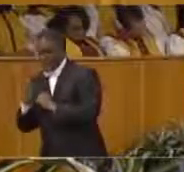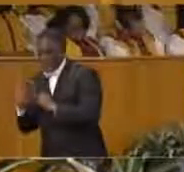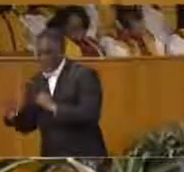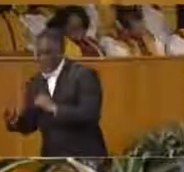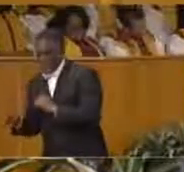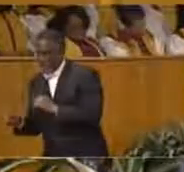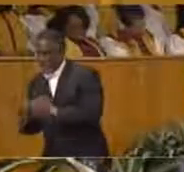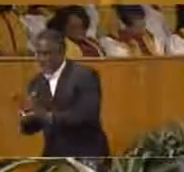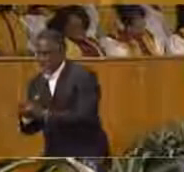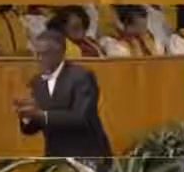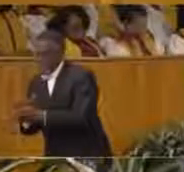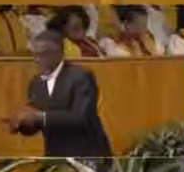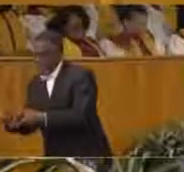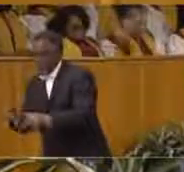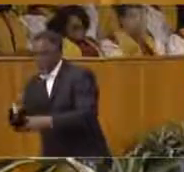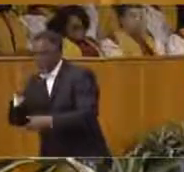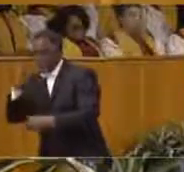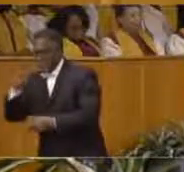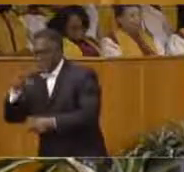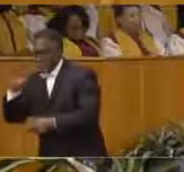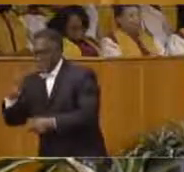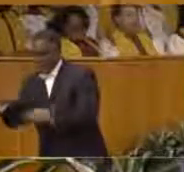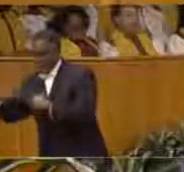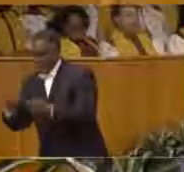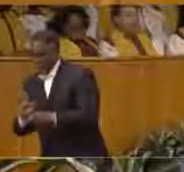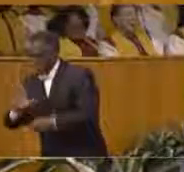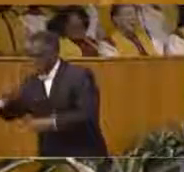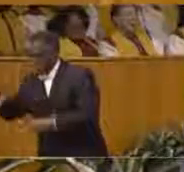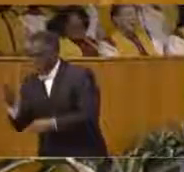of paper from the supply room